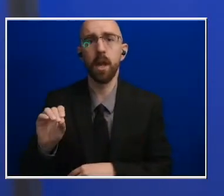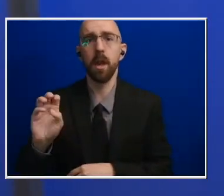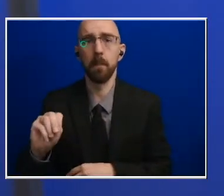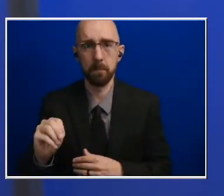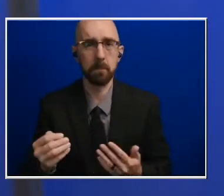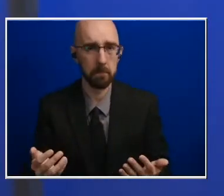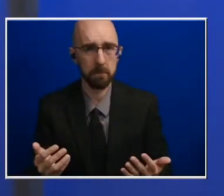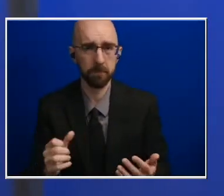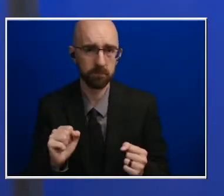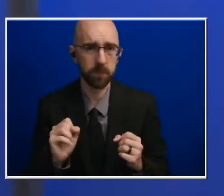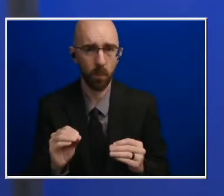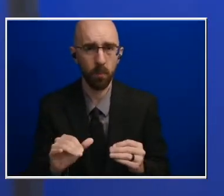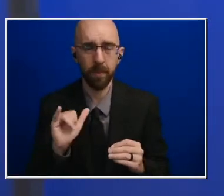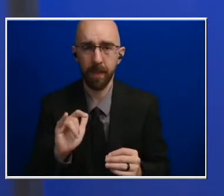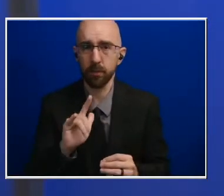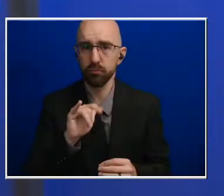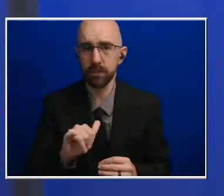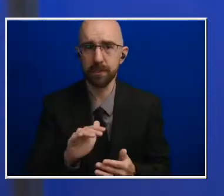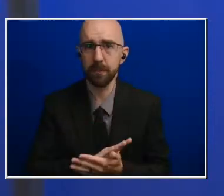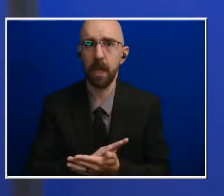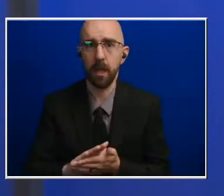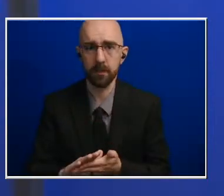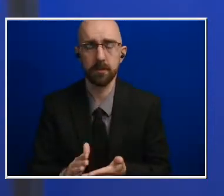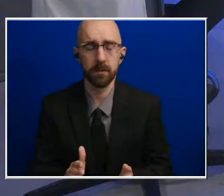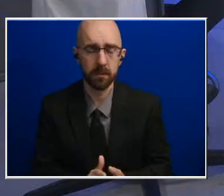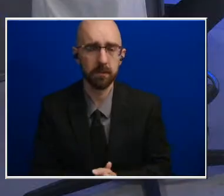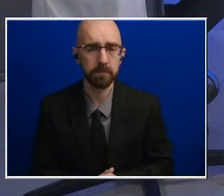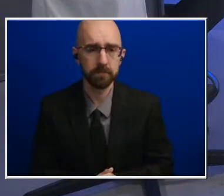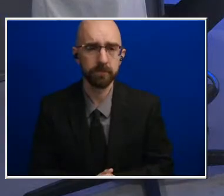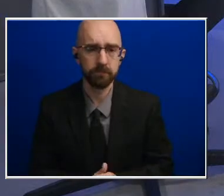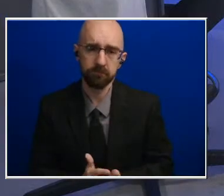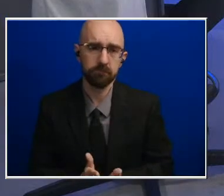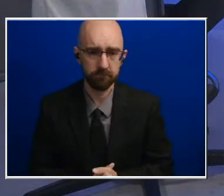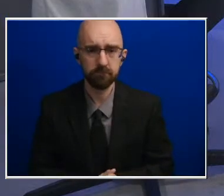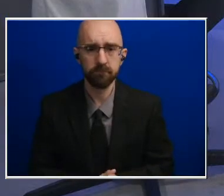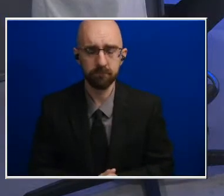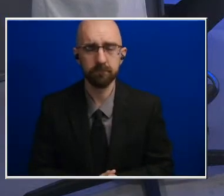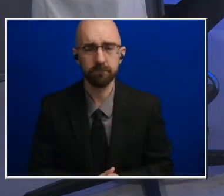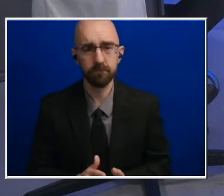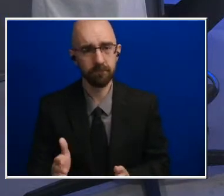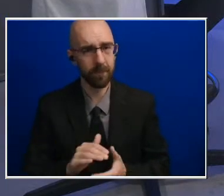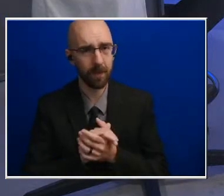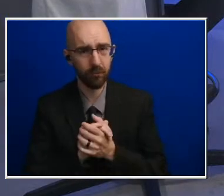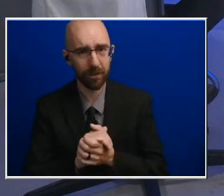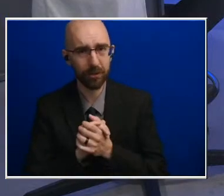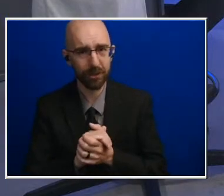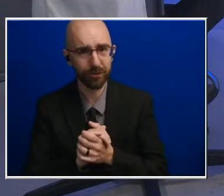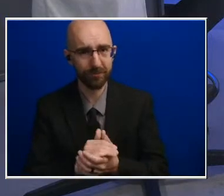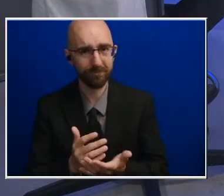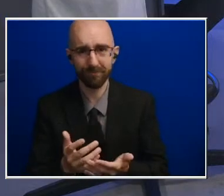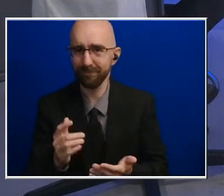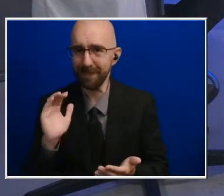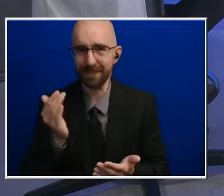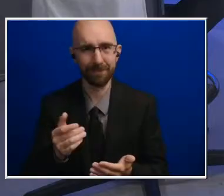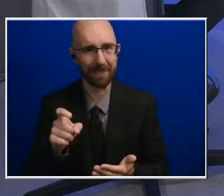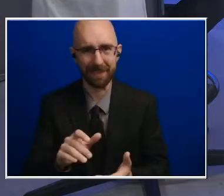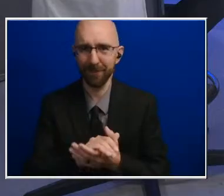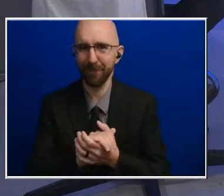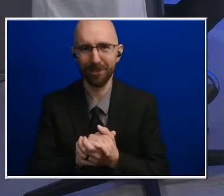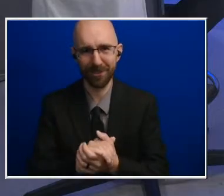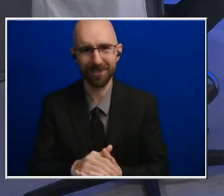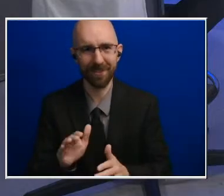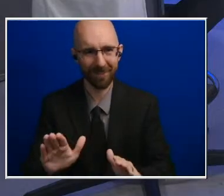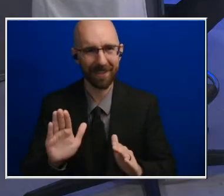that's really been nice. So it's like a congratulations is in order. It's so fantastic. As Dr. Ujoa said, it's like